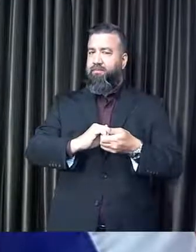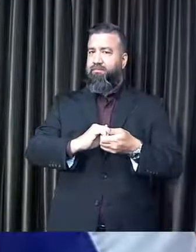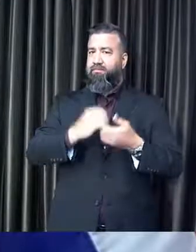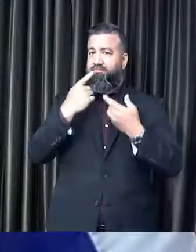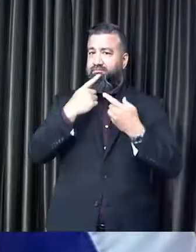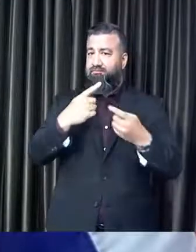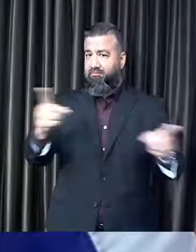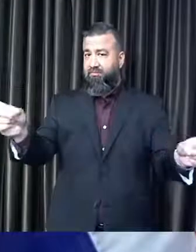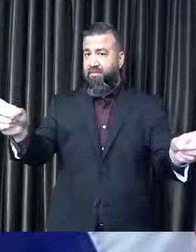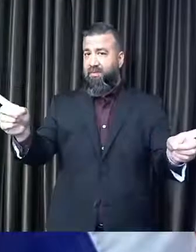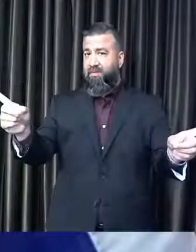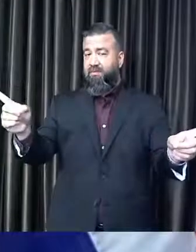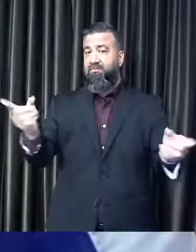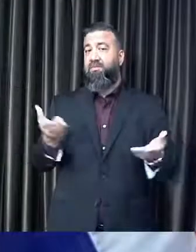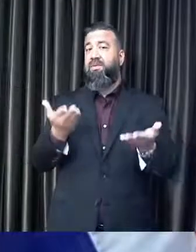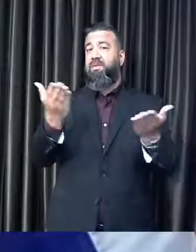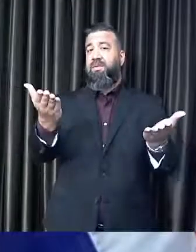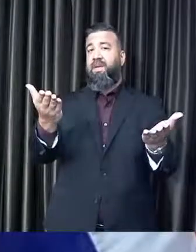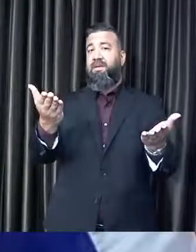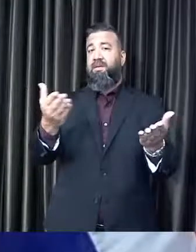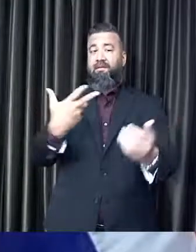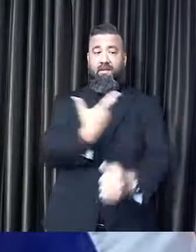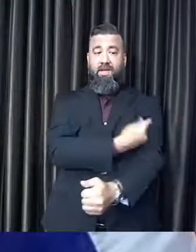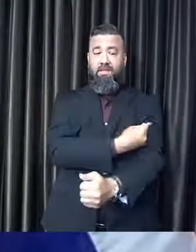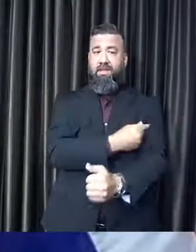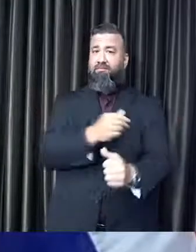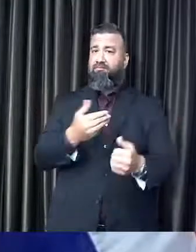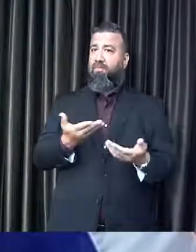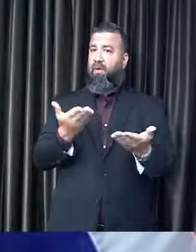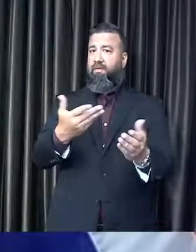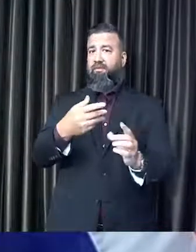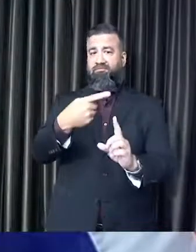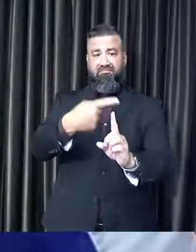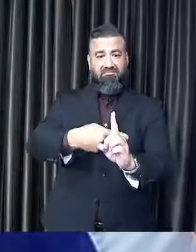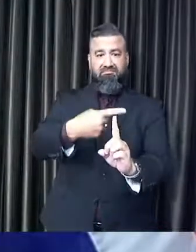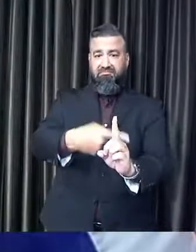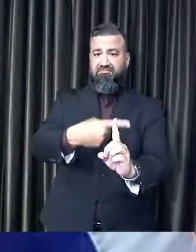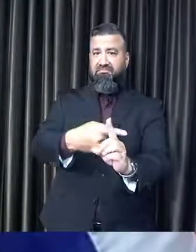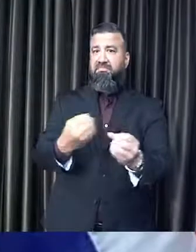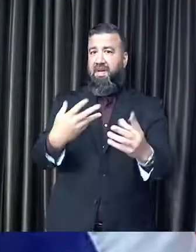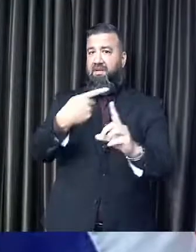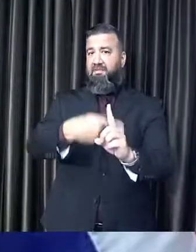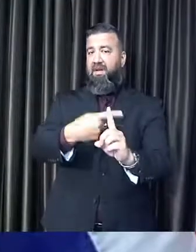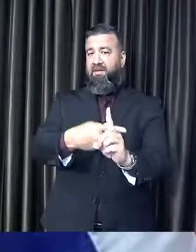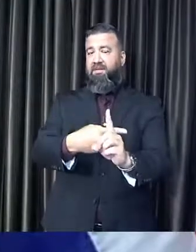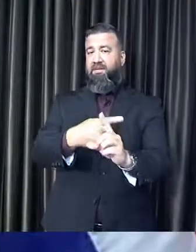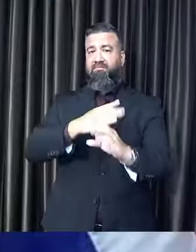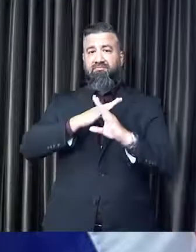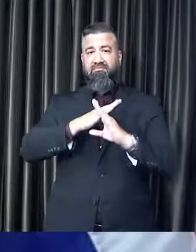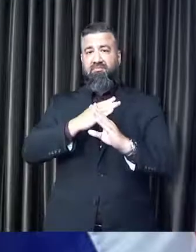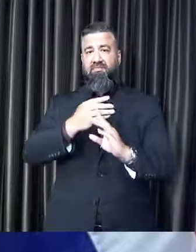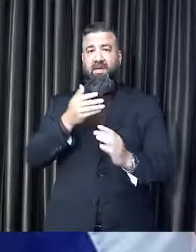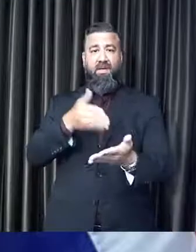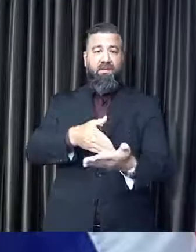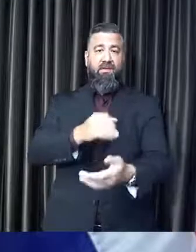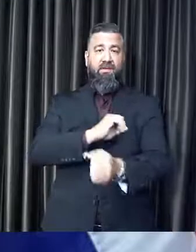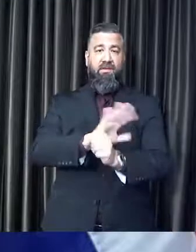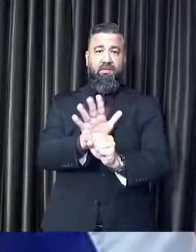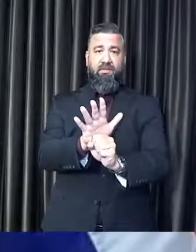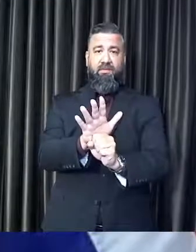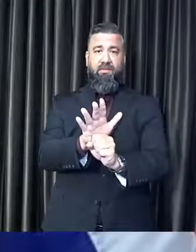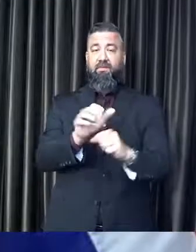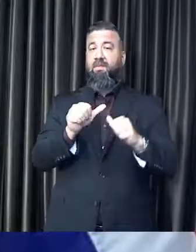further suggesting that vaccines offer months-long immunity from the virus. The continued research is promising